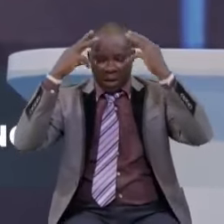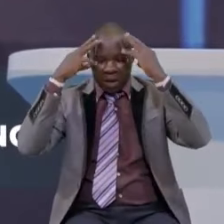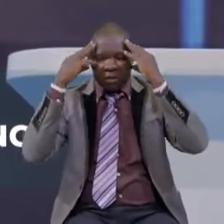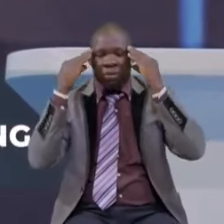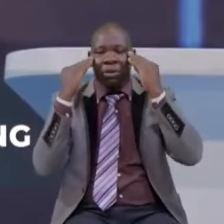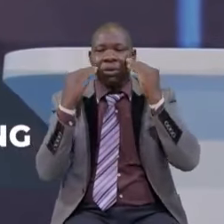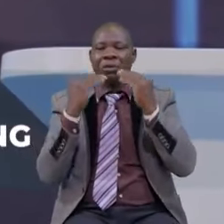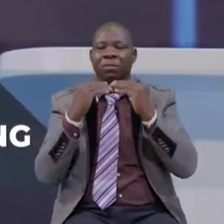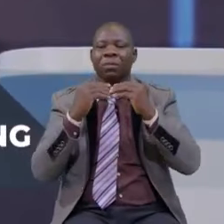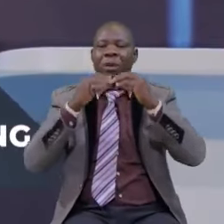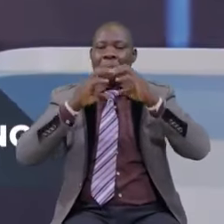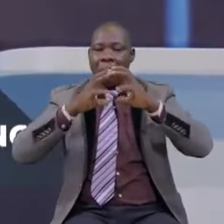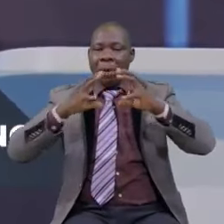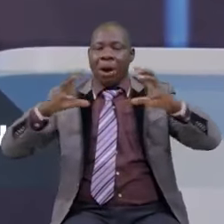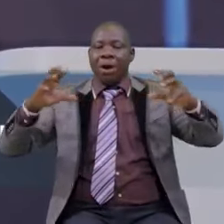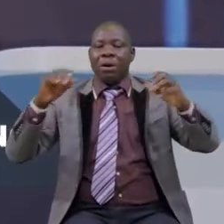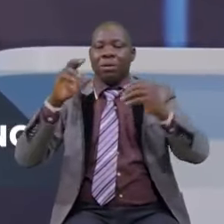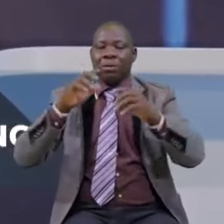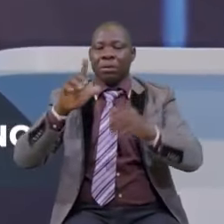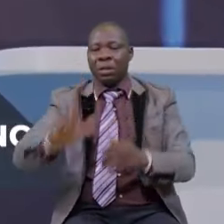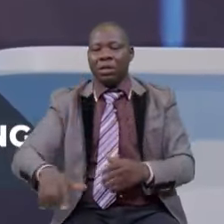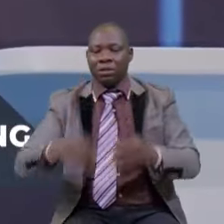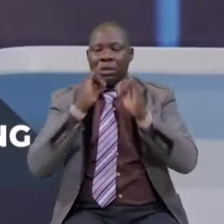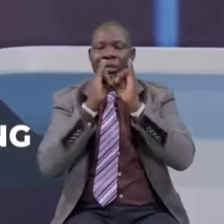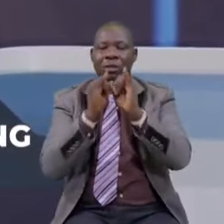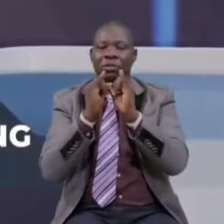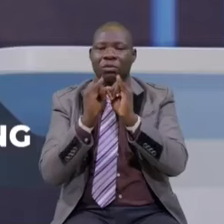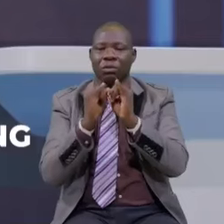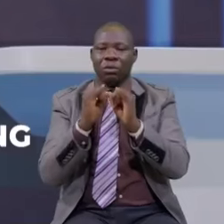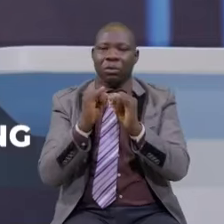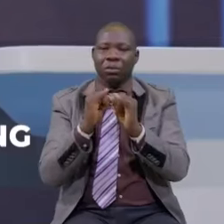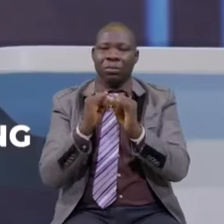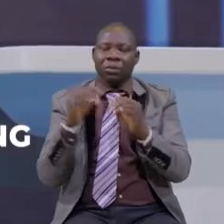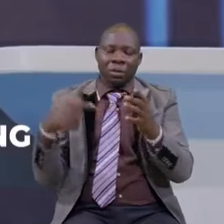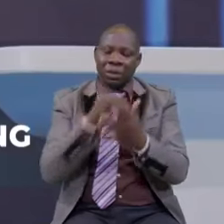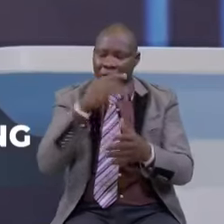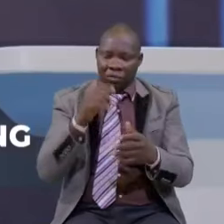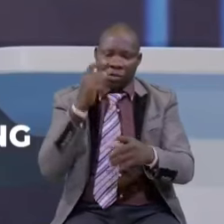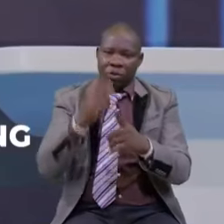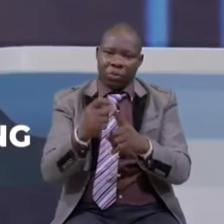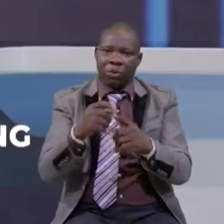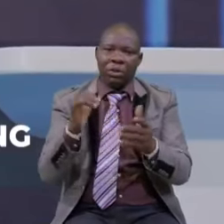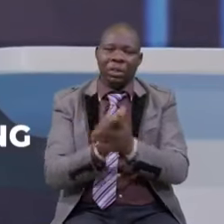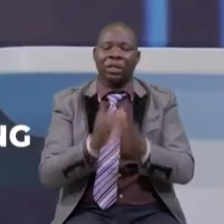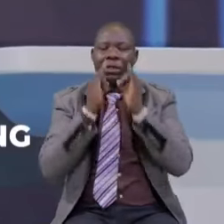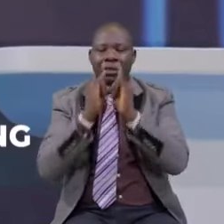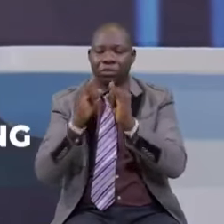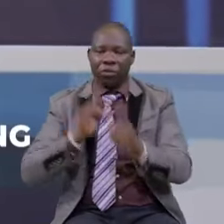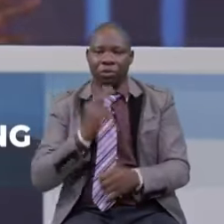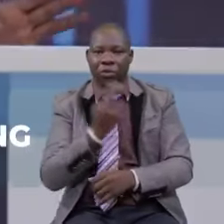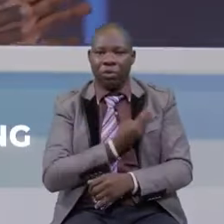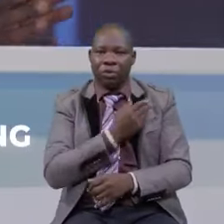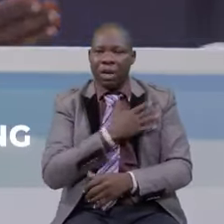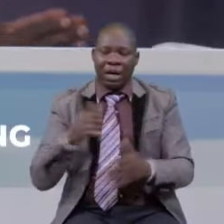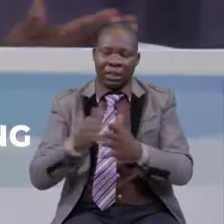experiences. Boundless instructor. This is the word that instructs us, and it